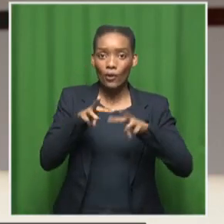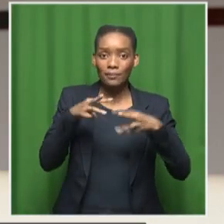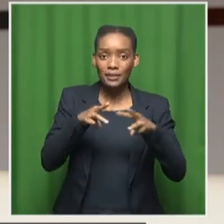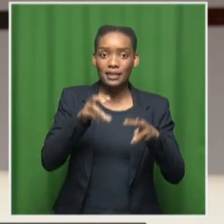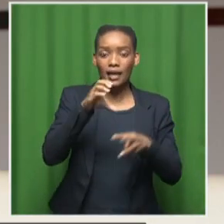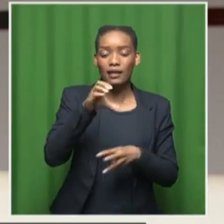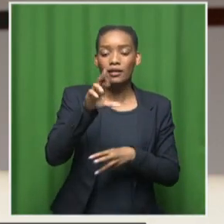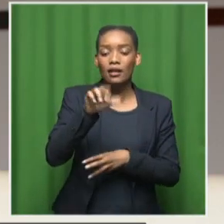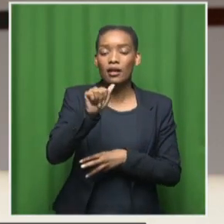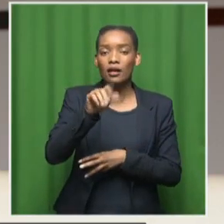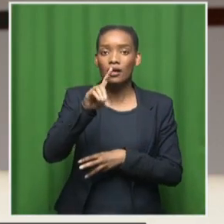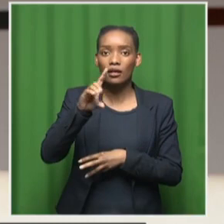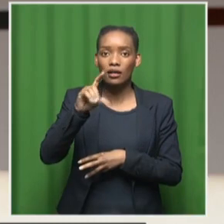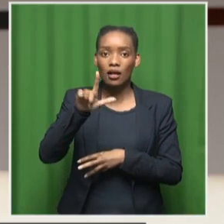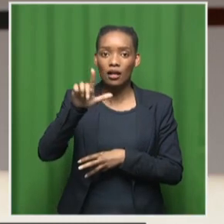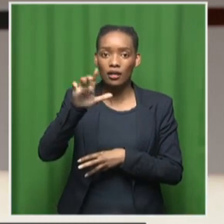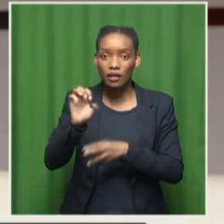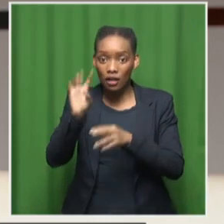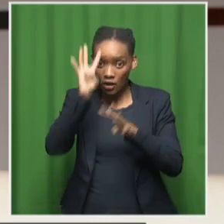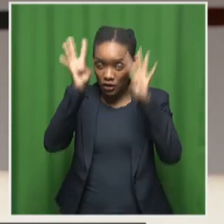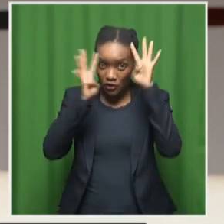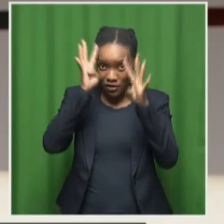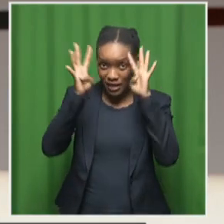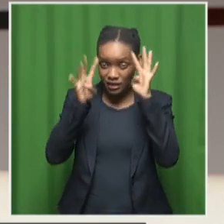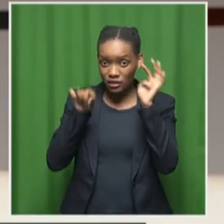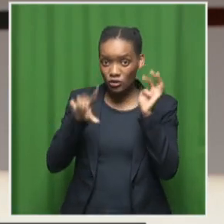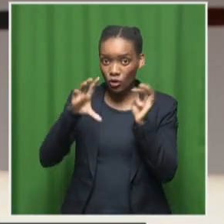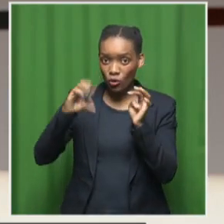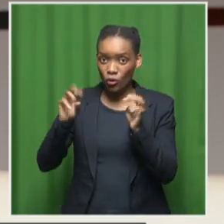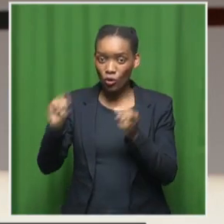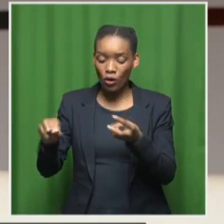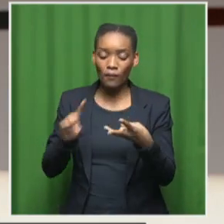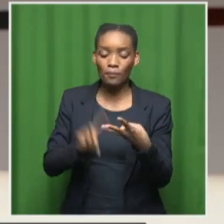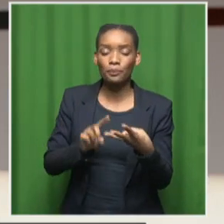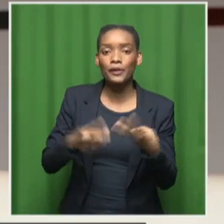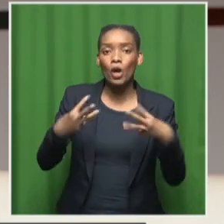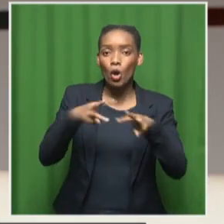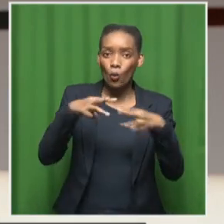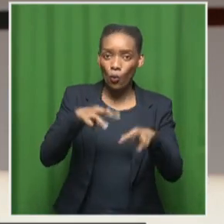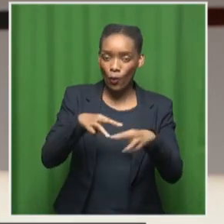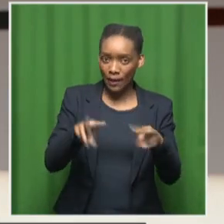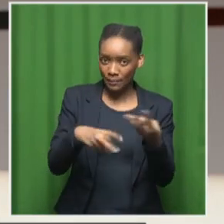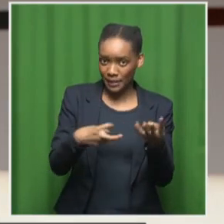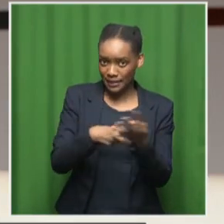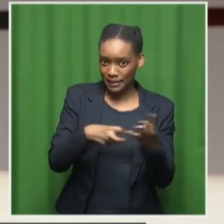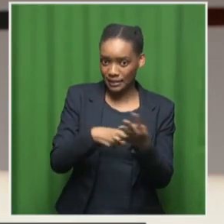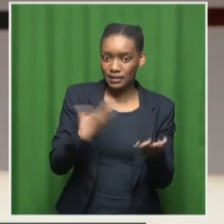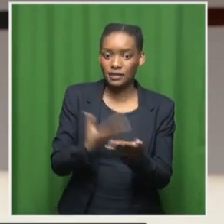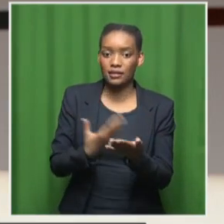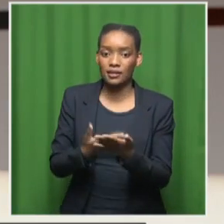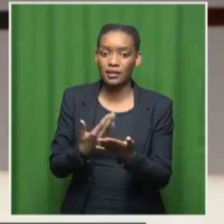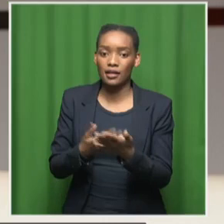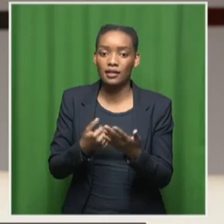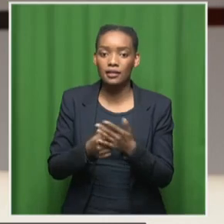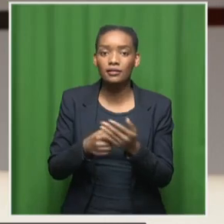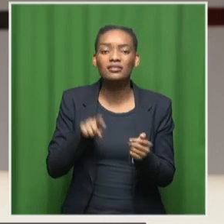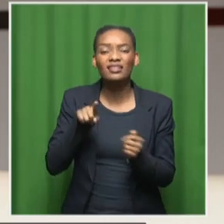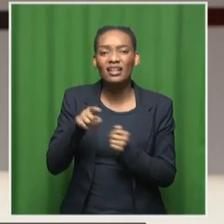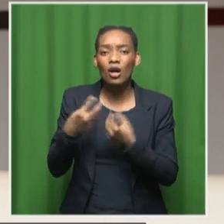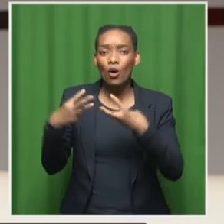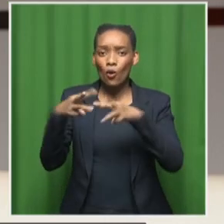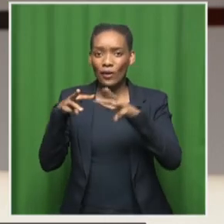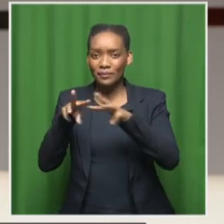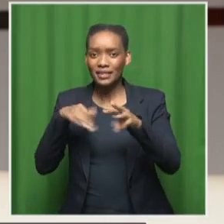cradleofcreativity.com. You can buy tickets at Web Tickets. Okay. You can go to our website, and that's where you can see all the productions and book